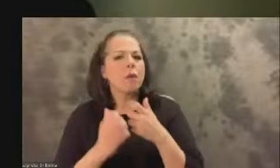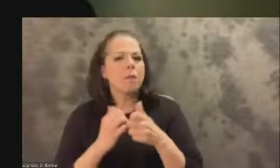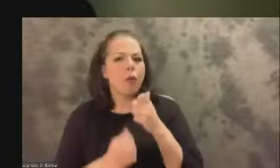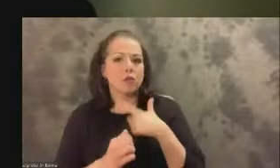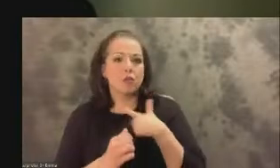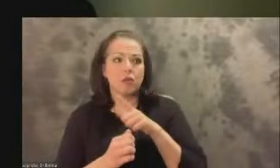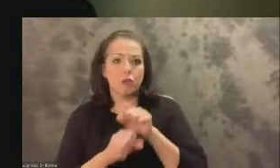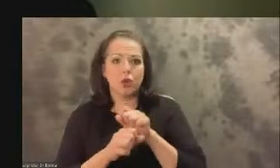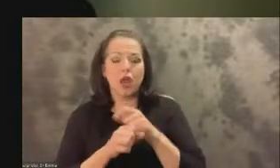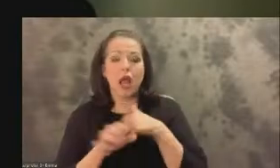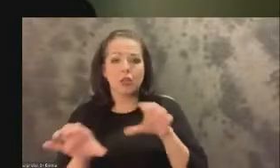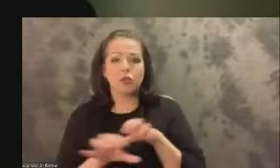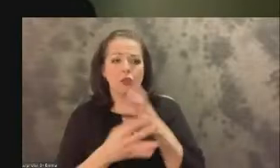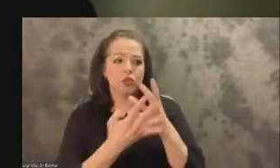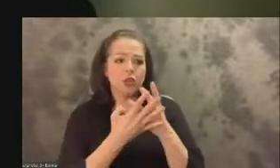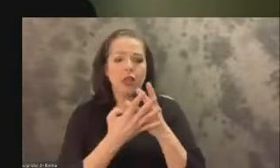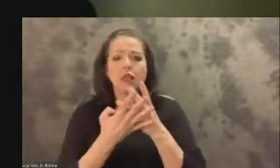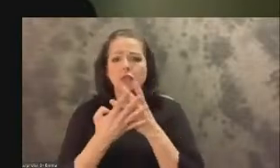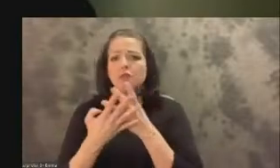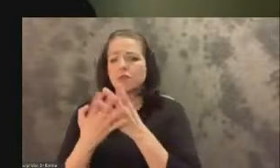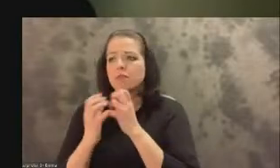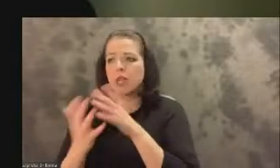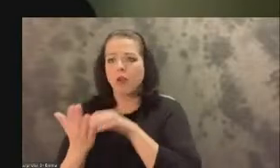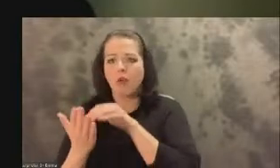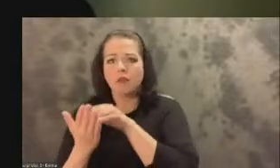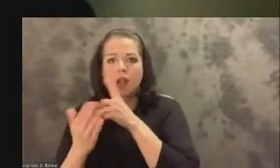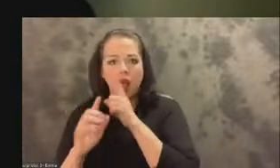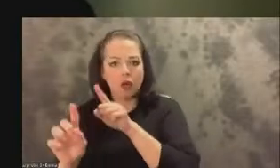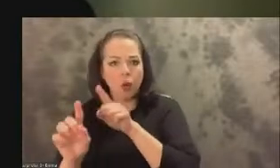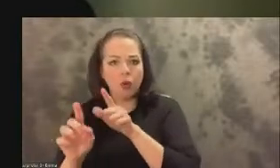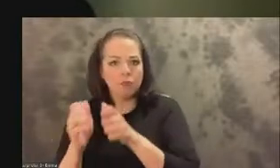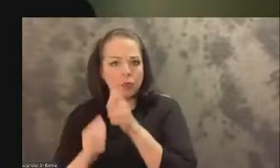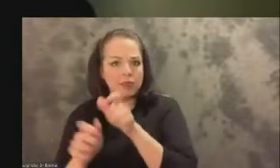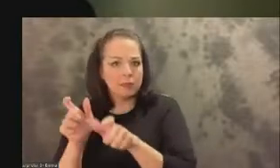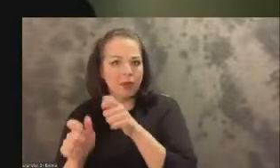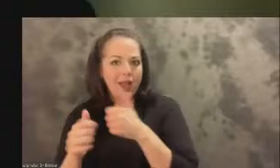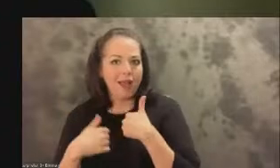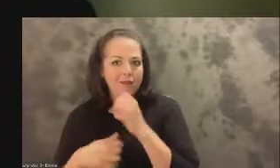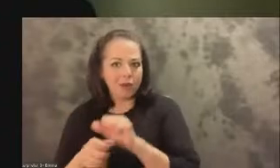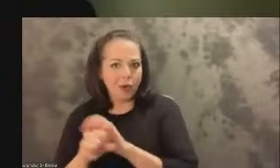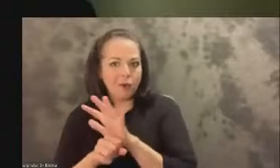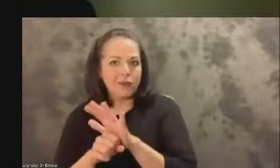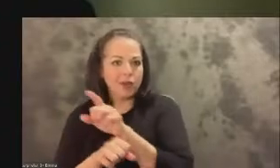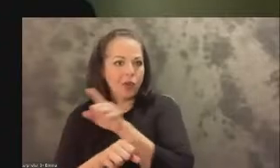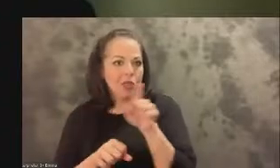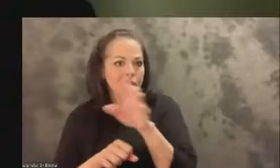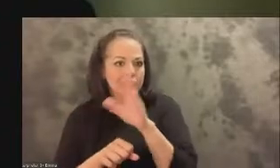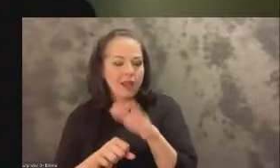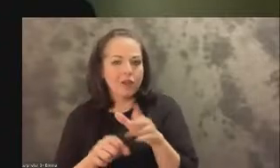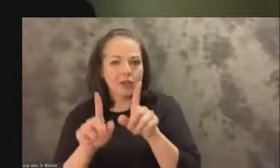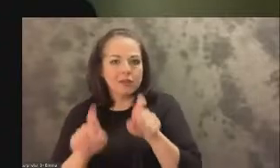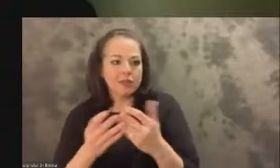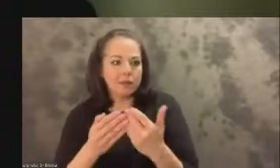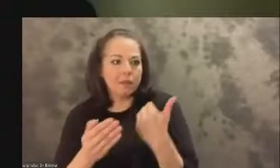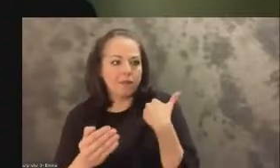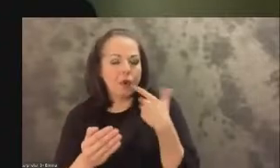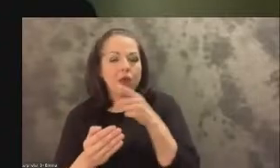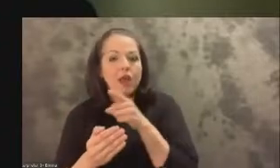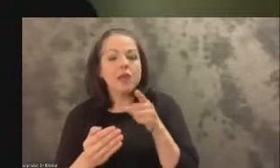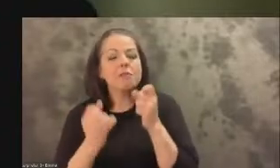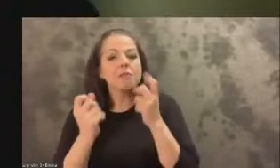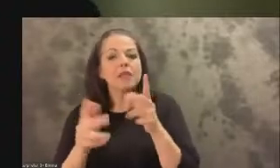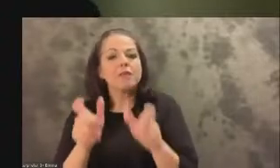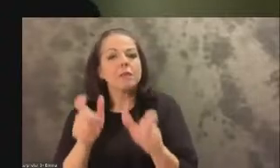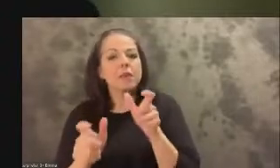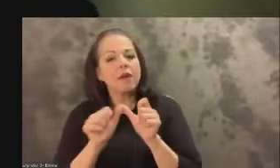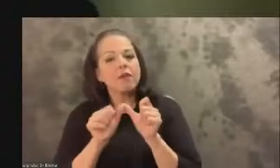And so I go places where most of the people who had COVID, or many of them, were never tested. And many of the people who have